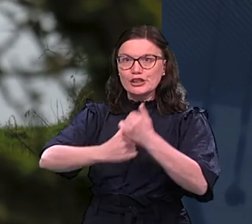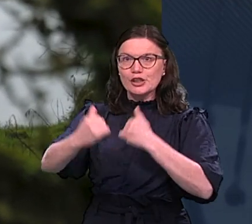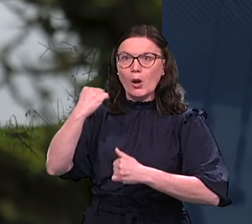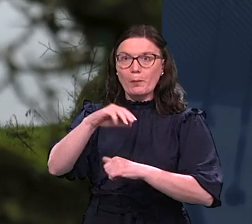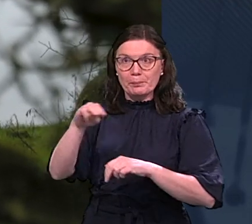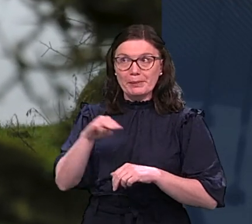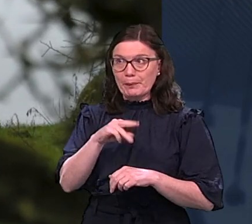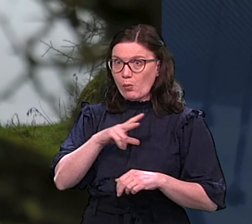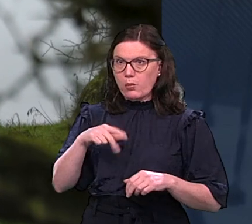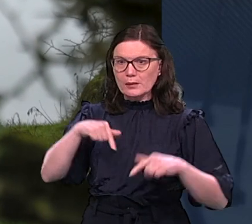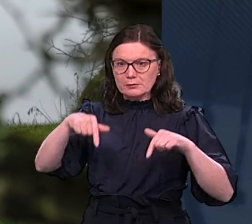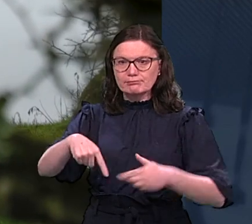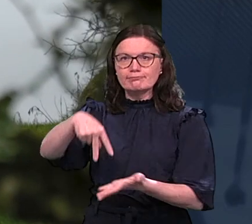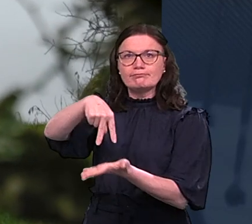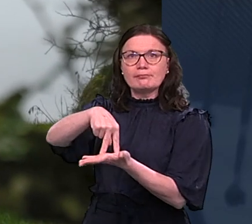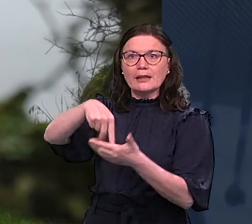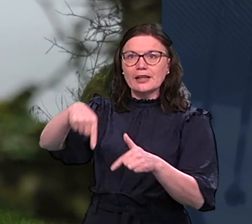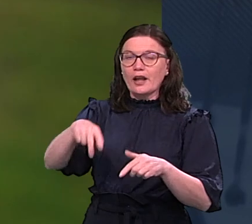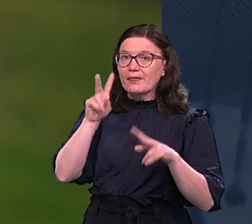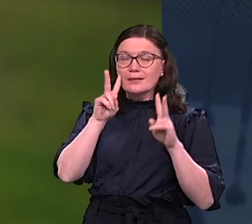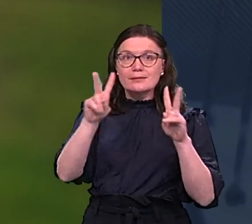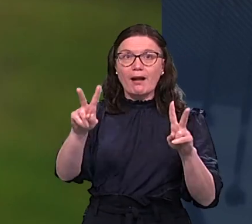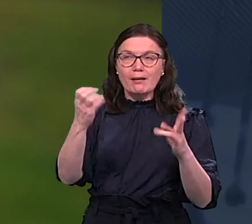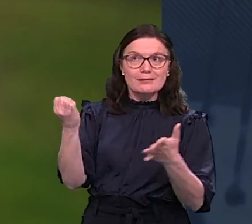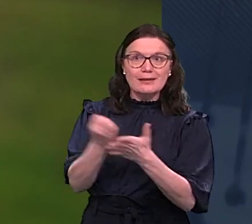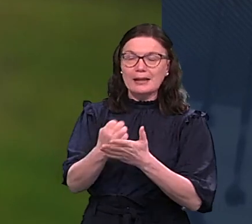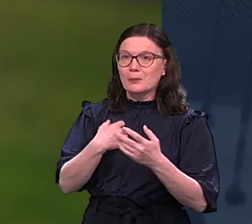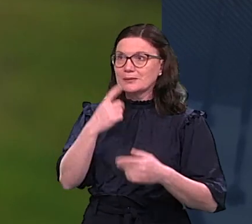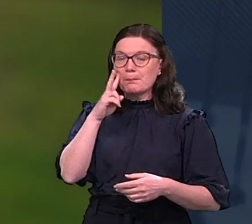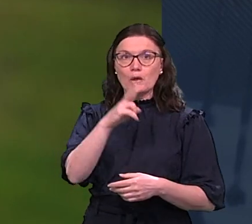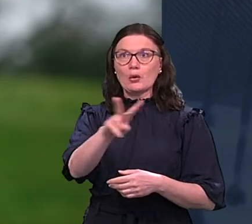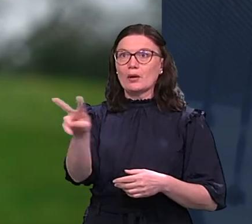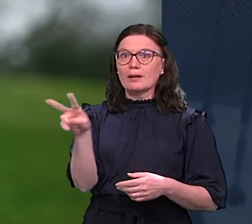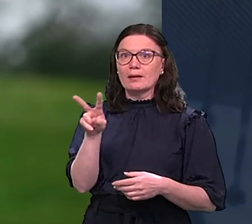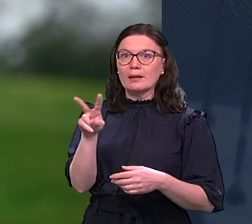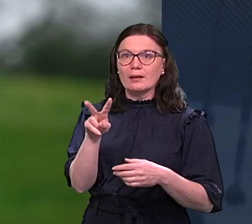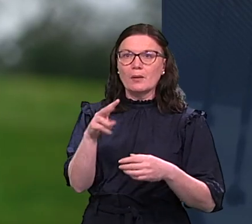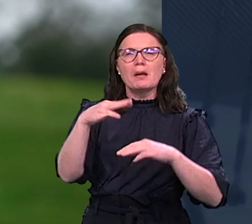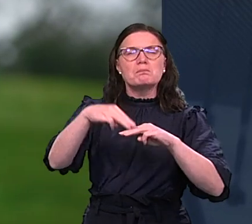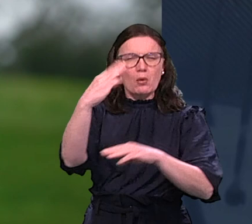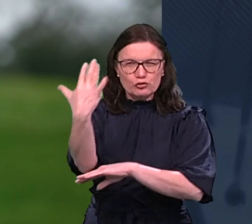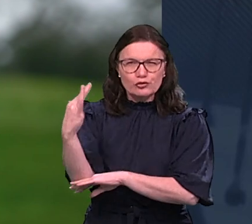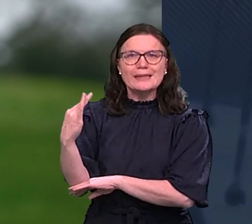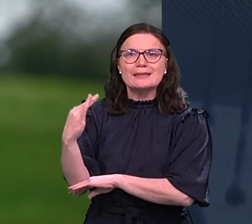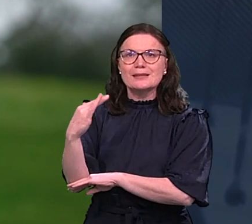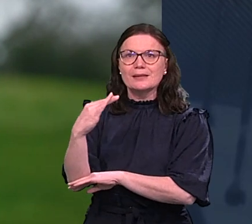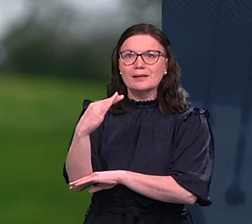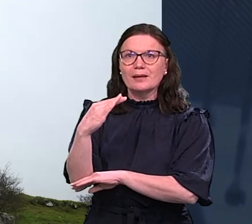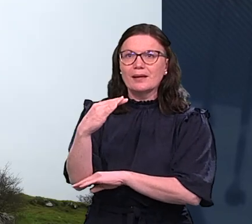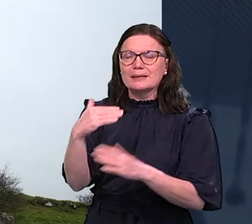here. And they looked at the very same thing 1,000 years ago. More trees. But apart from